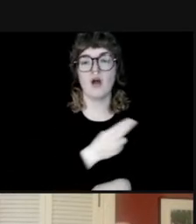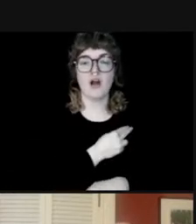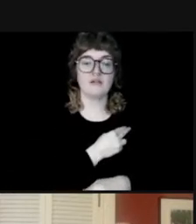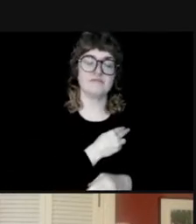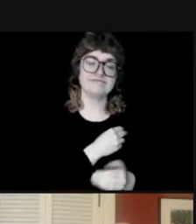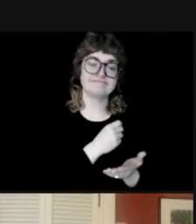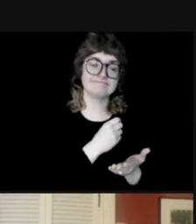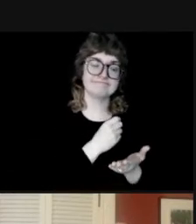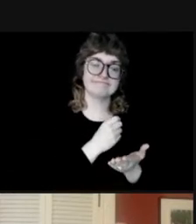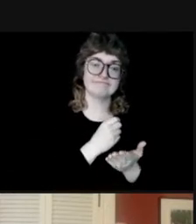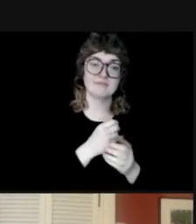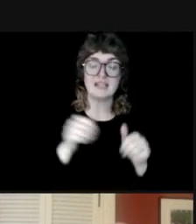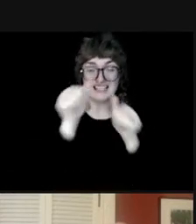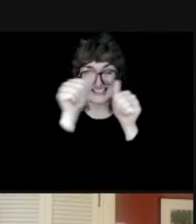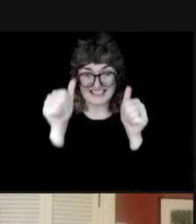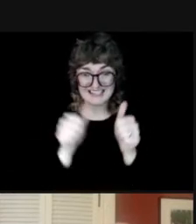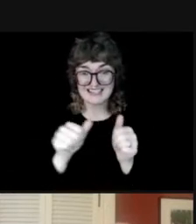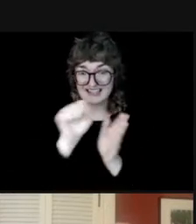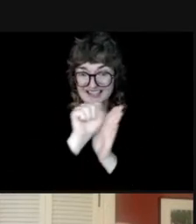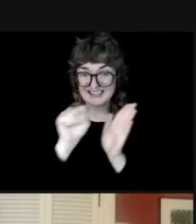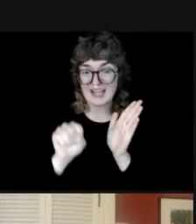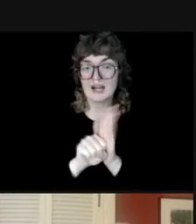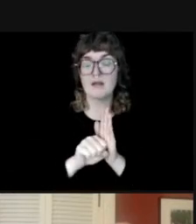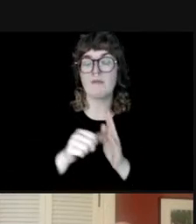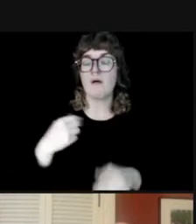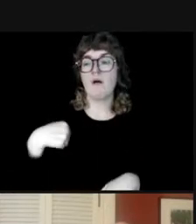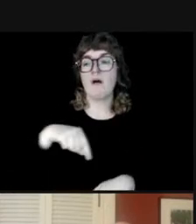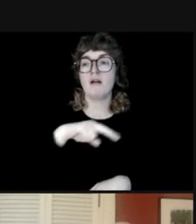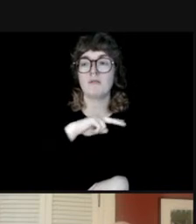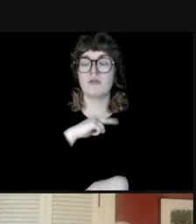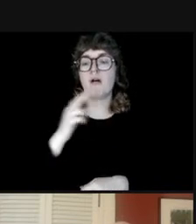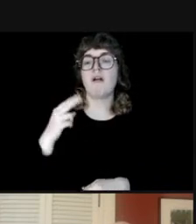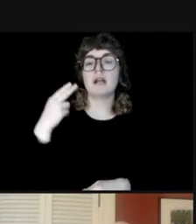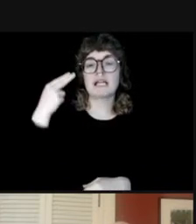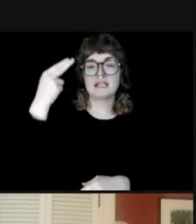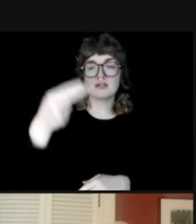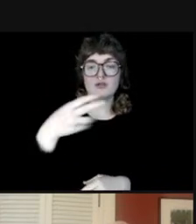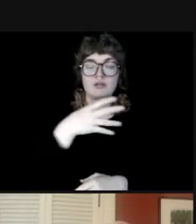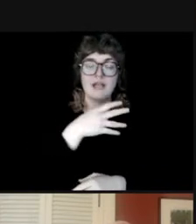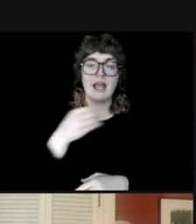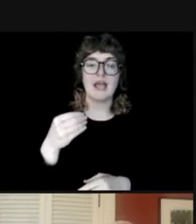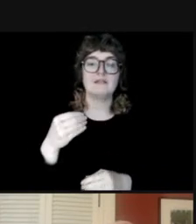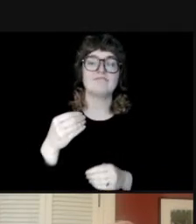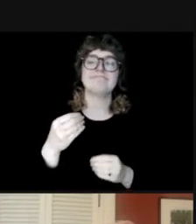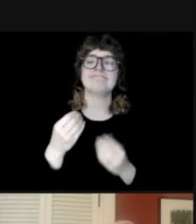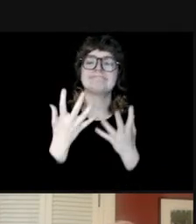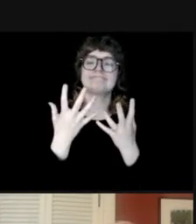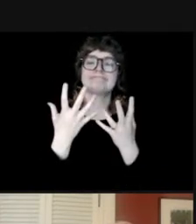quite literally has driven Maryland's rich and unique history. Next.